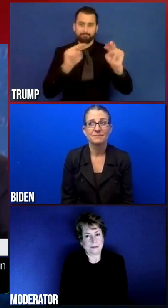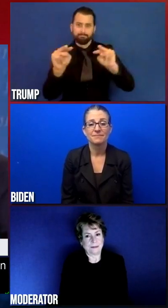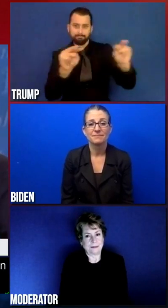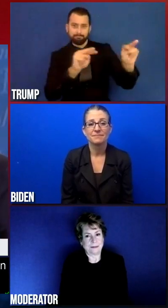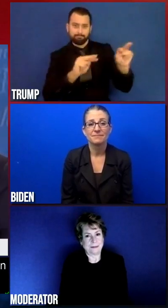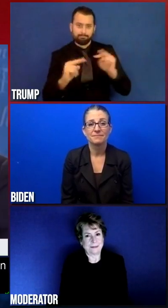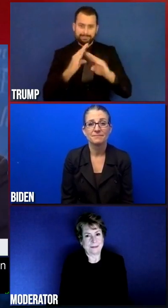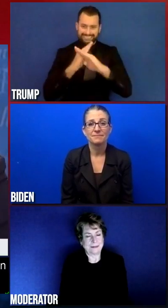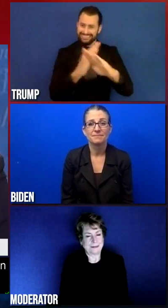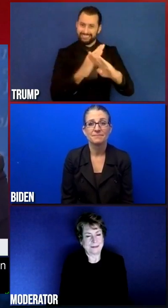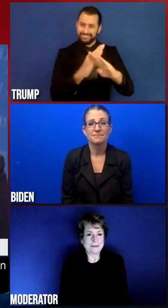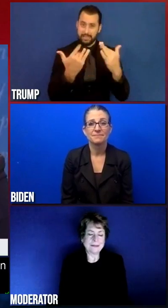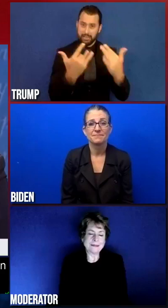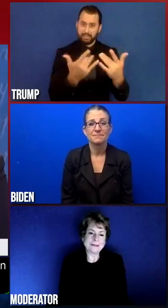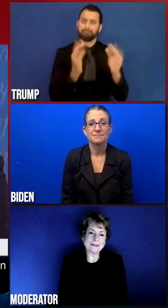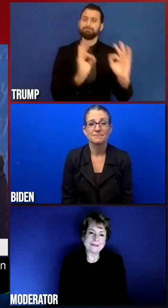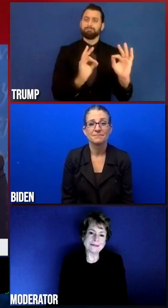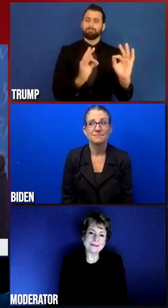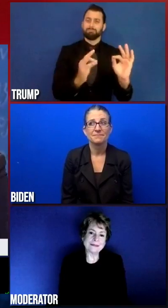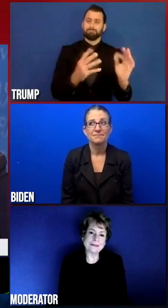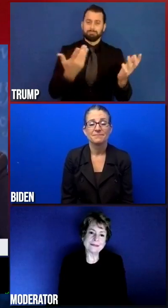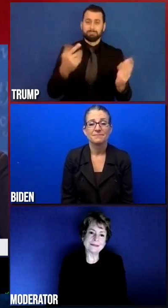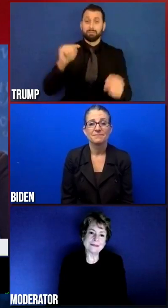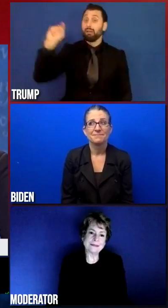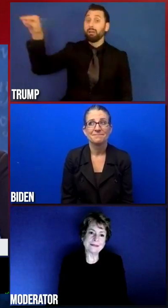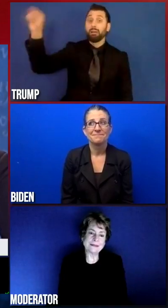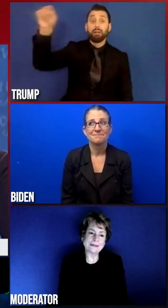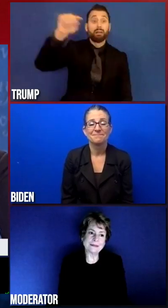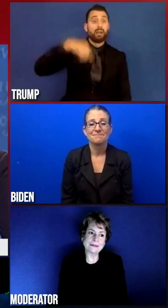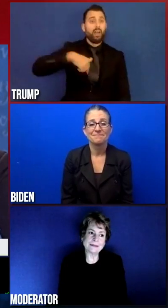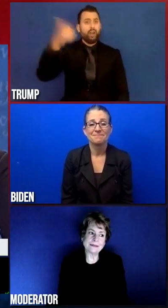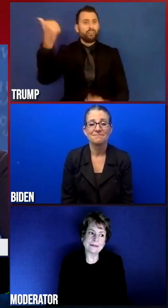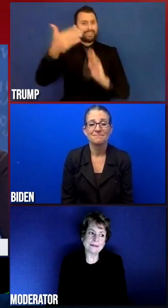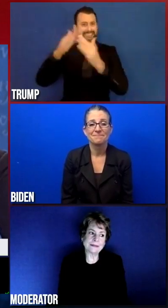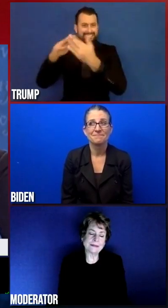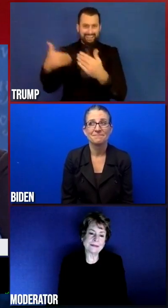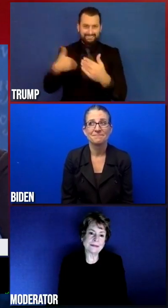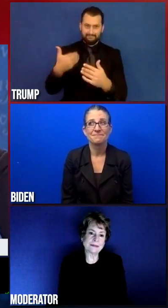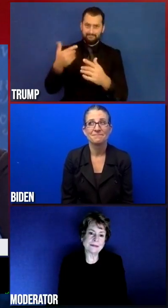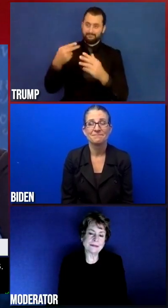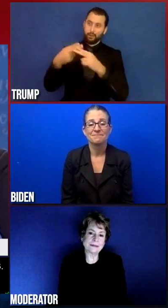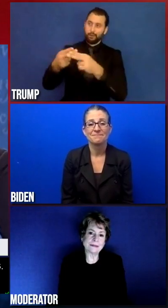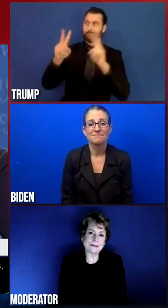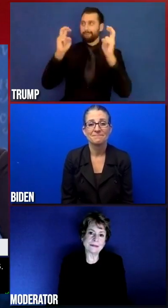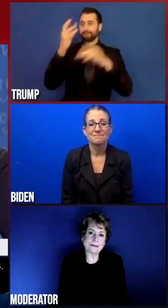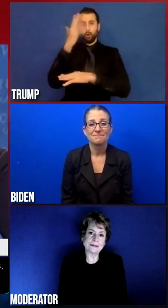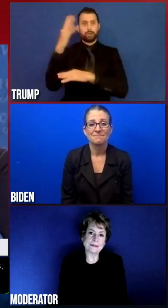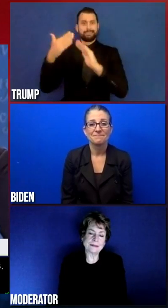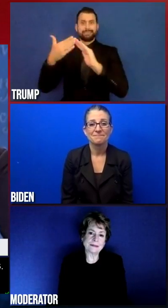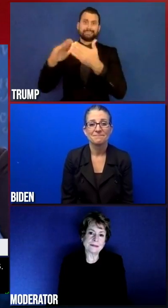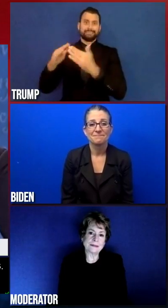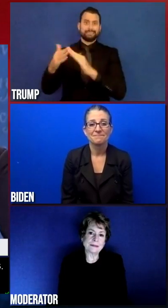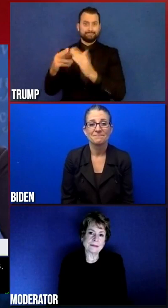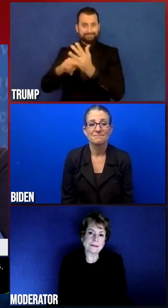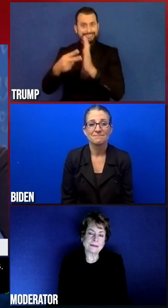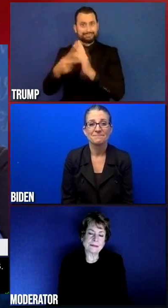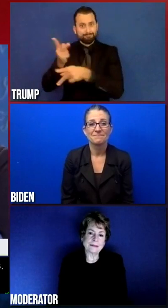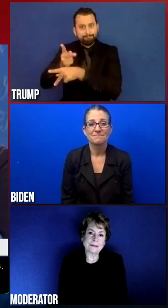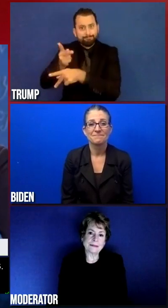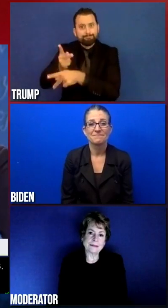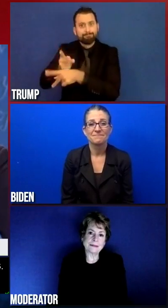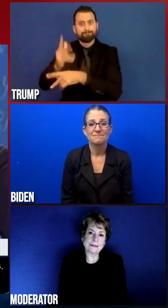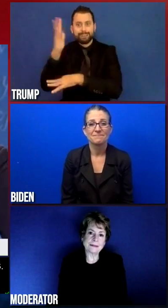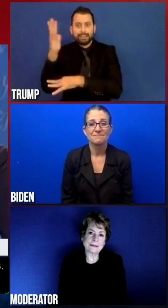their forests. They manage their forests. I was with the head of a major country. It's a forest city. He said, sir,